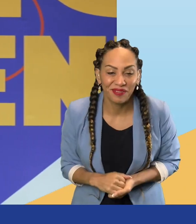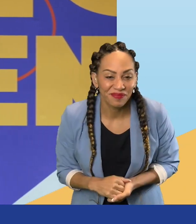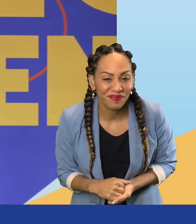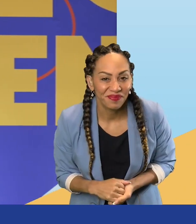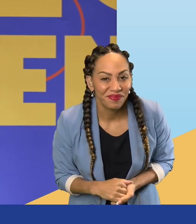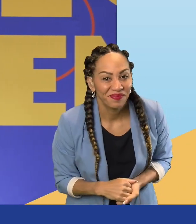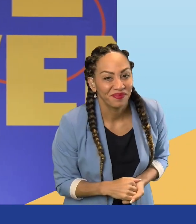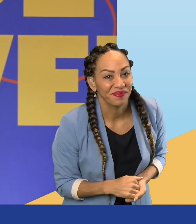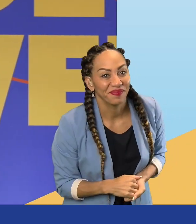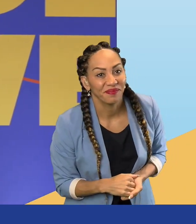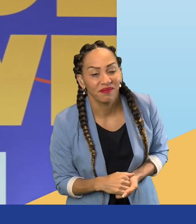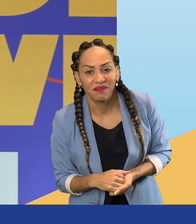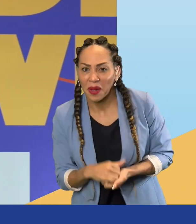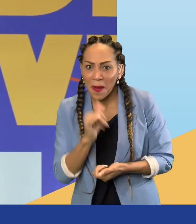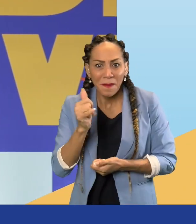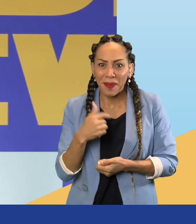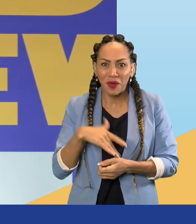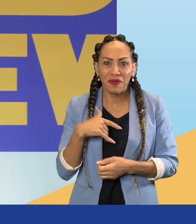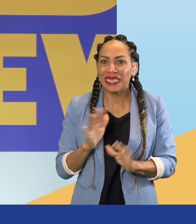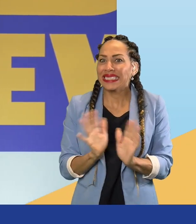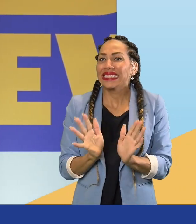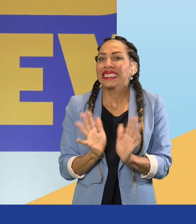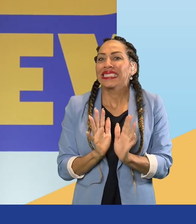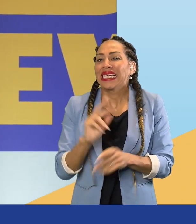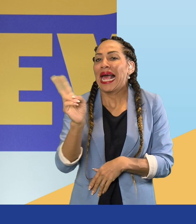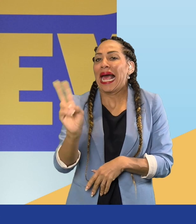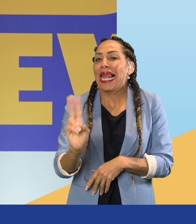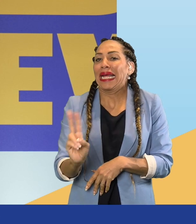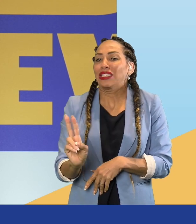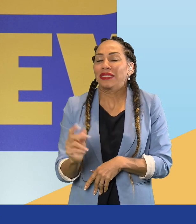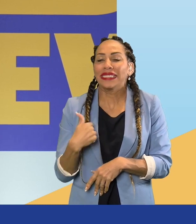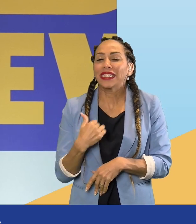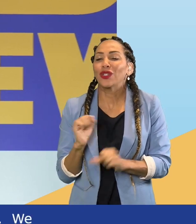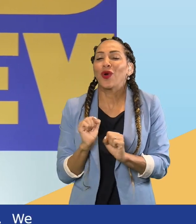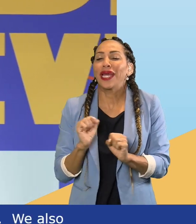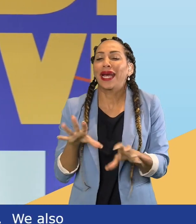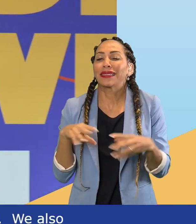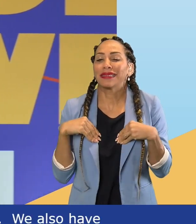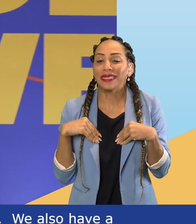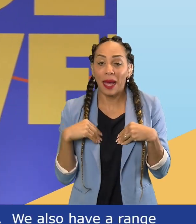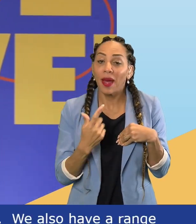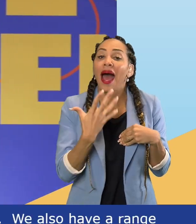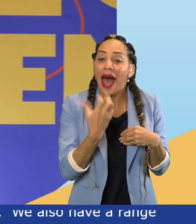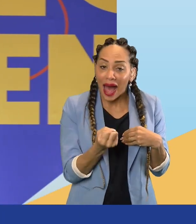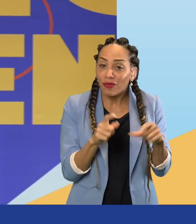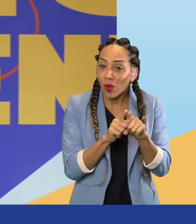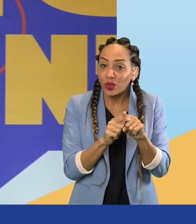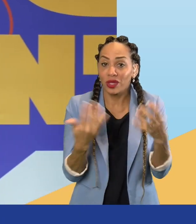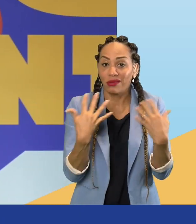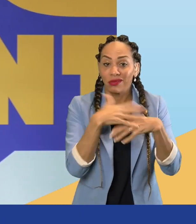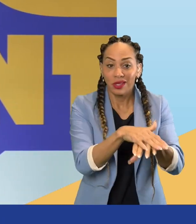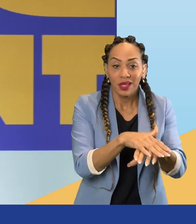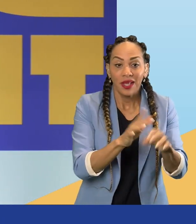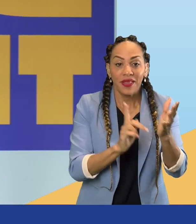quite in the electric headspace just yet, we also have a range of hybrid vehicles. 2 that we've added this year, the Lexus